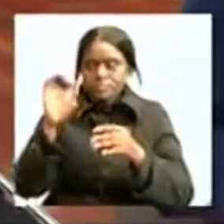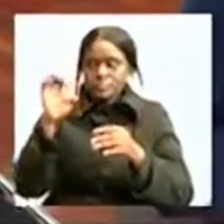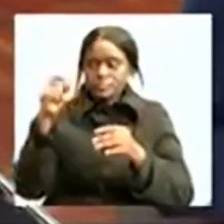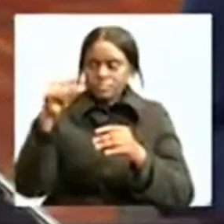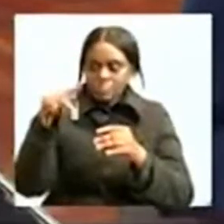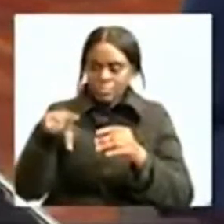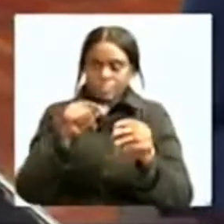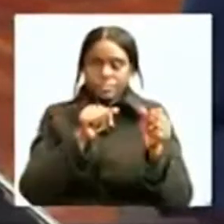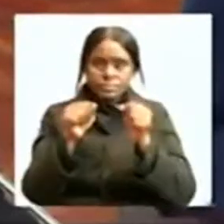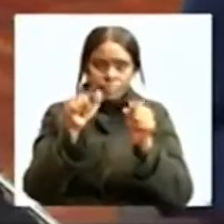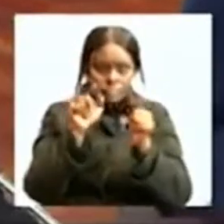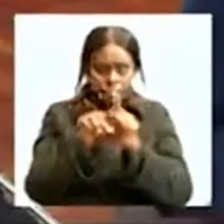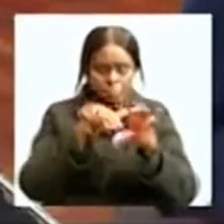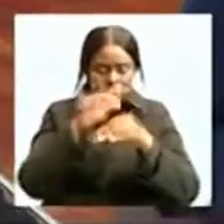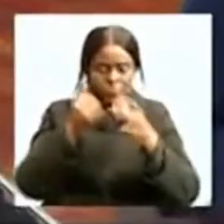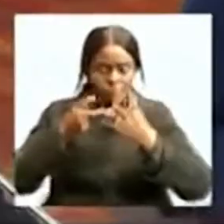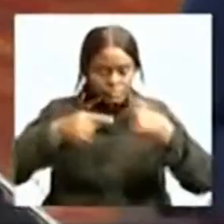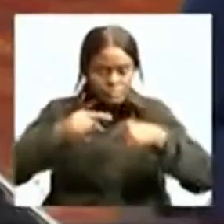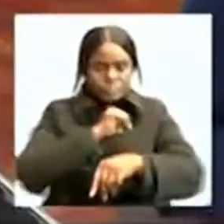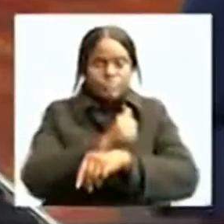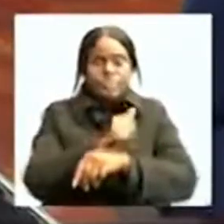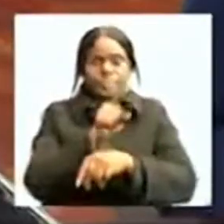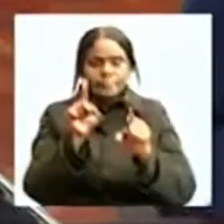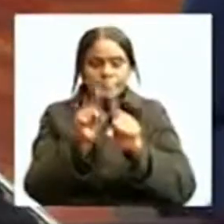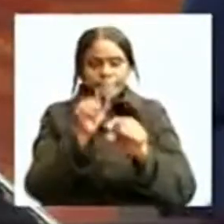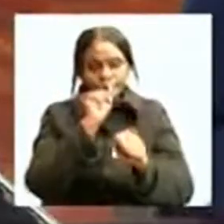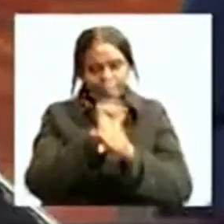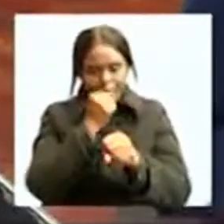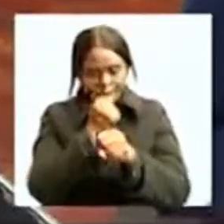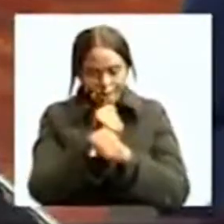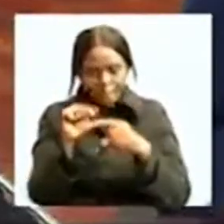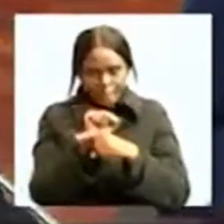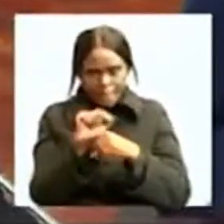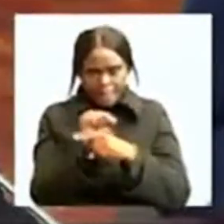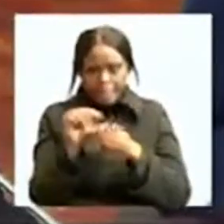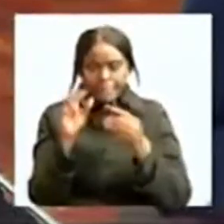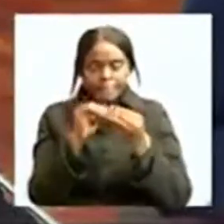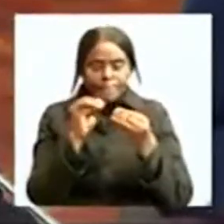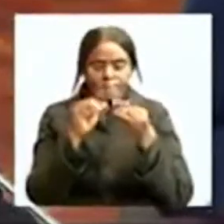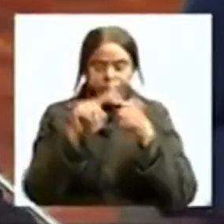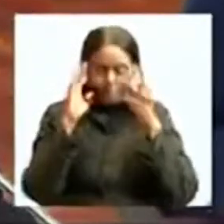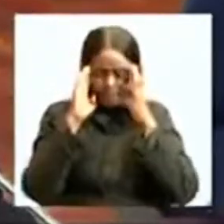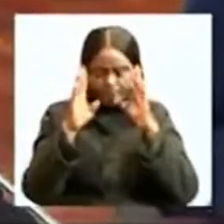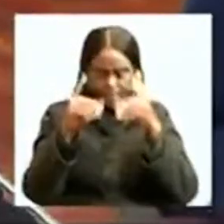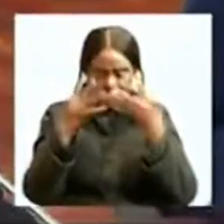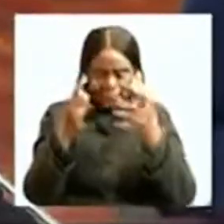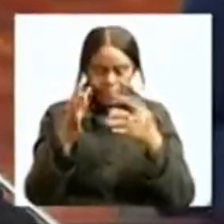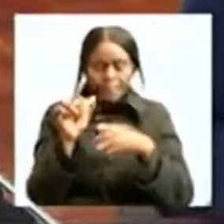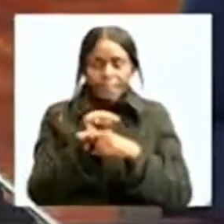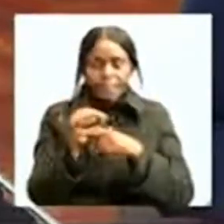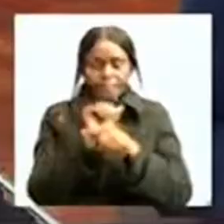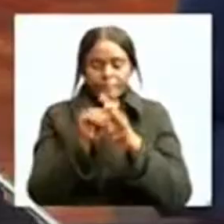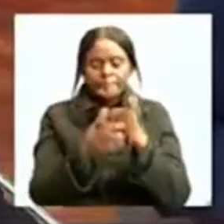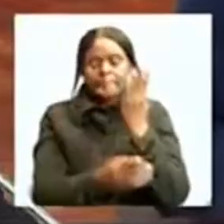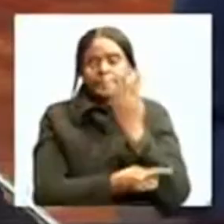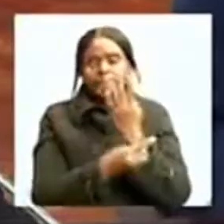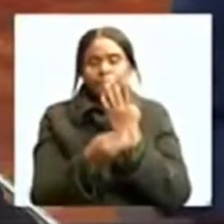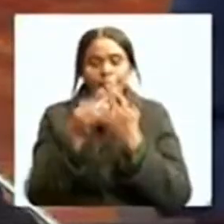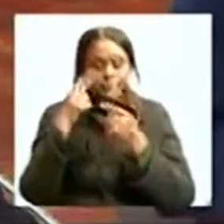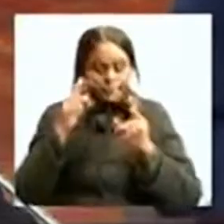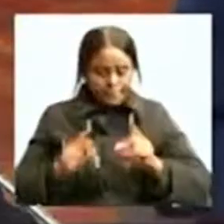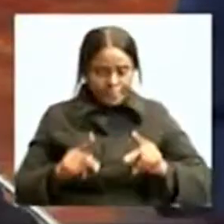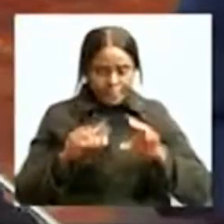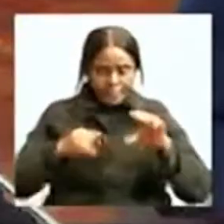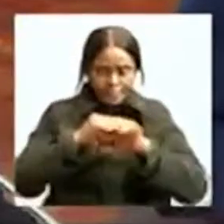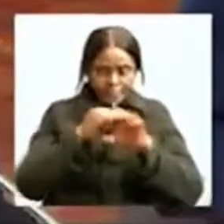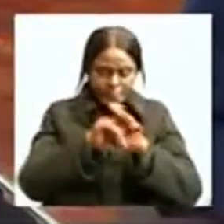procurement systems in all local authorities. Intensify capacity building to focus on providing training and development for personnel